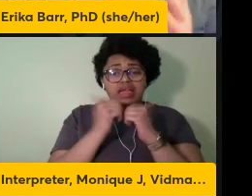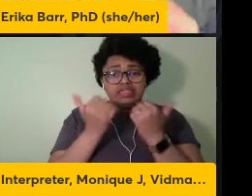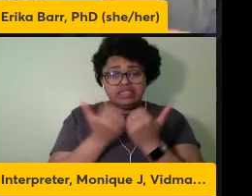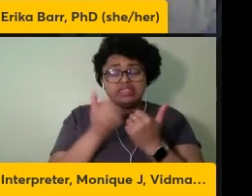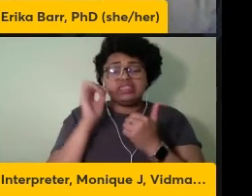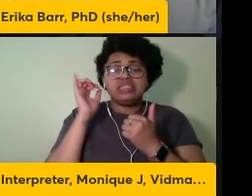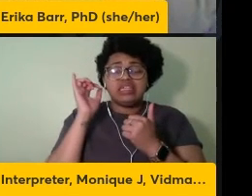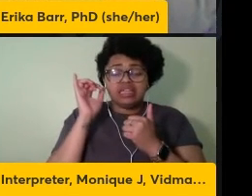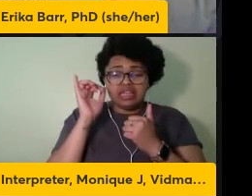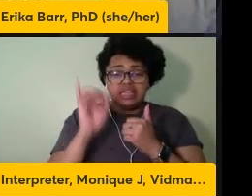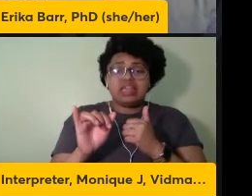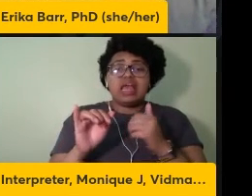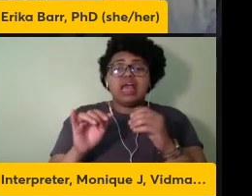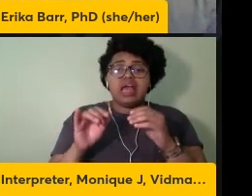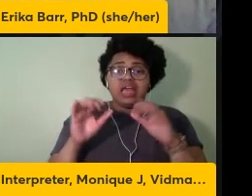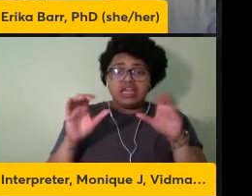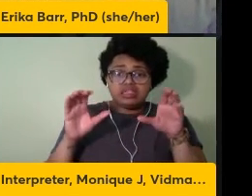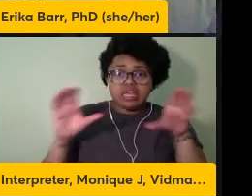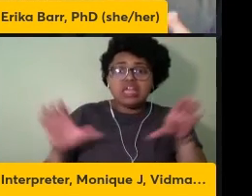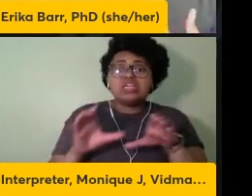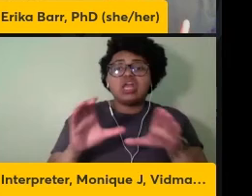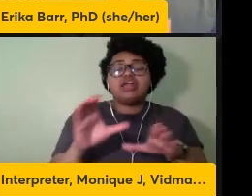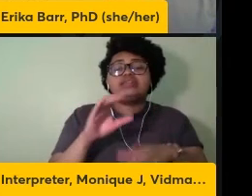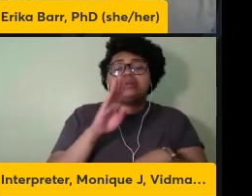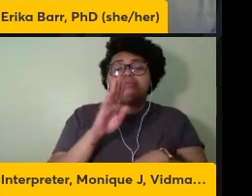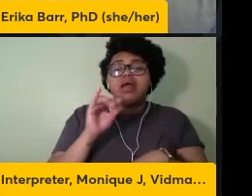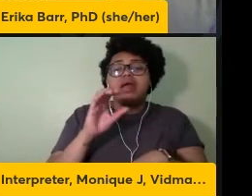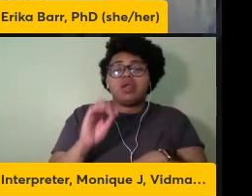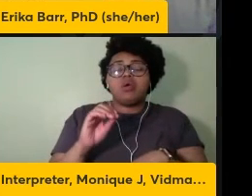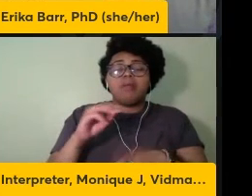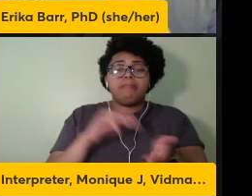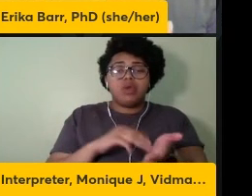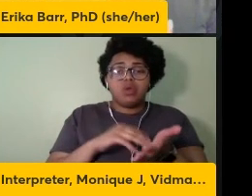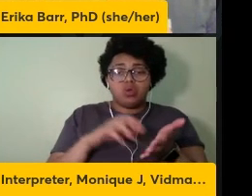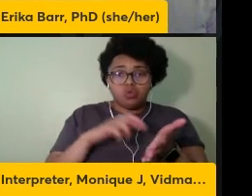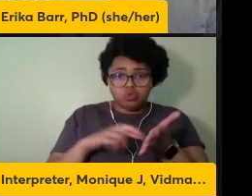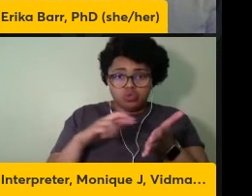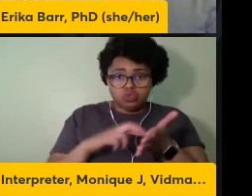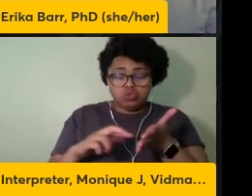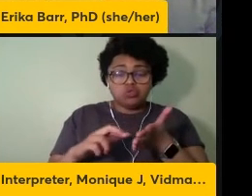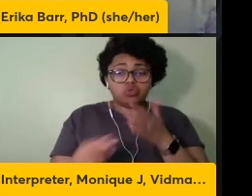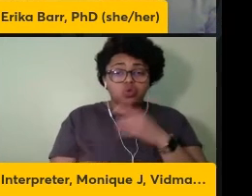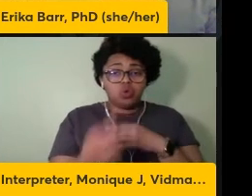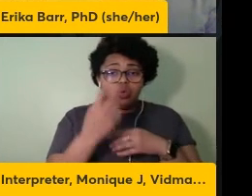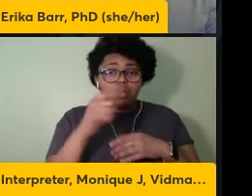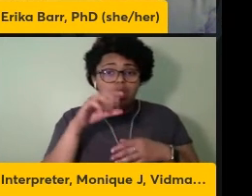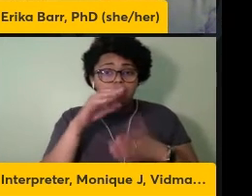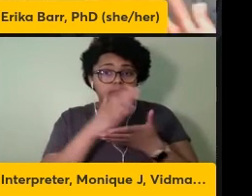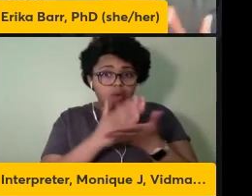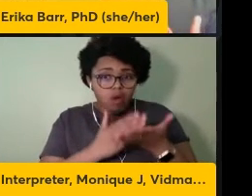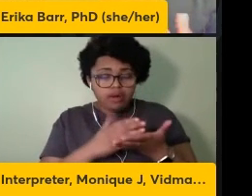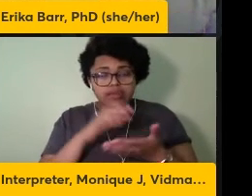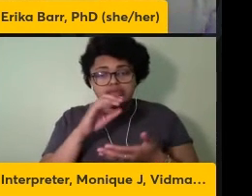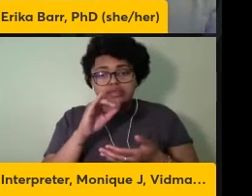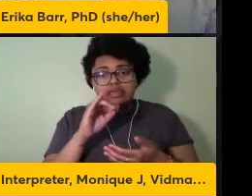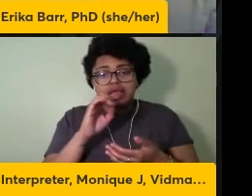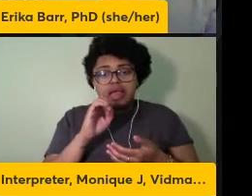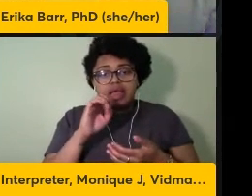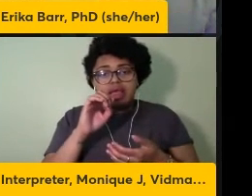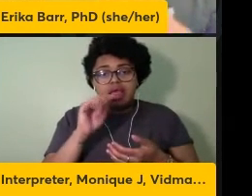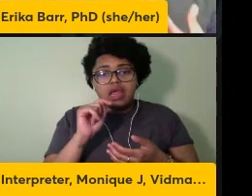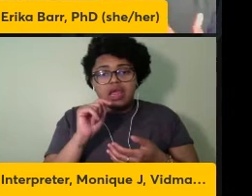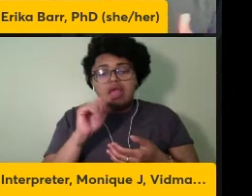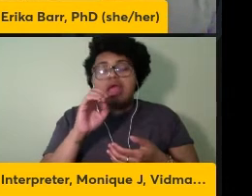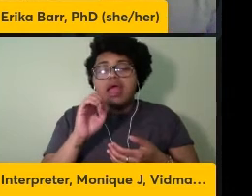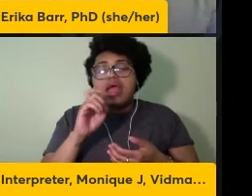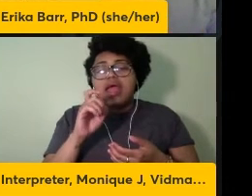research. We have two components. One component being the extramural, our extramural component,